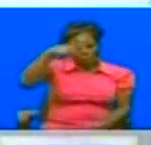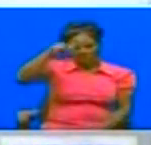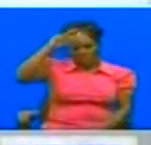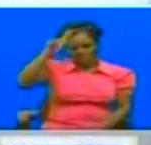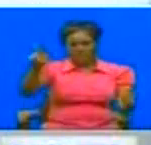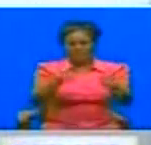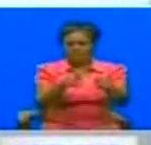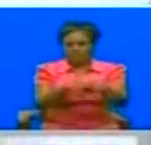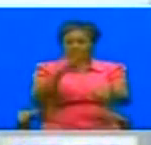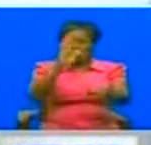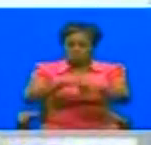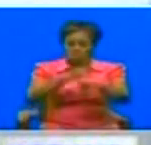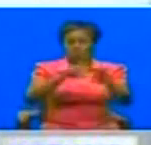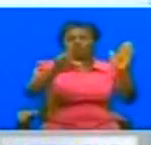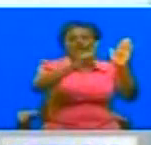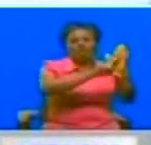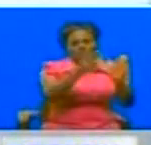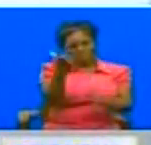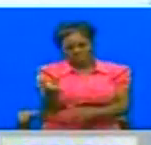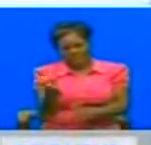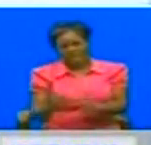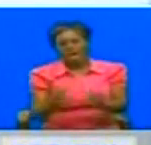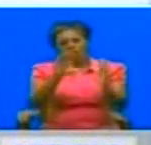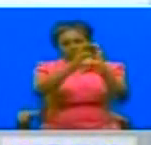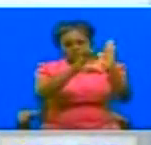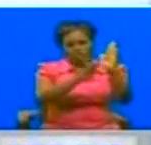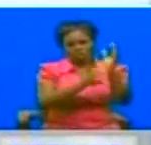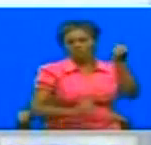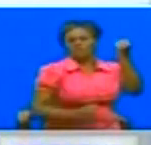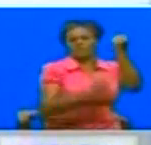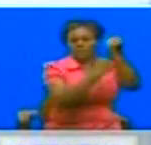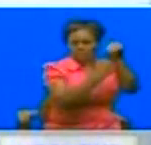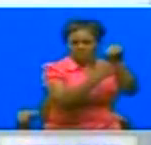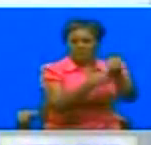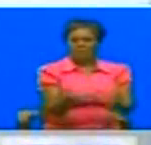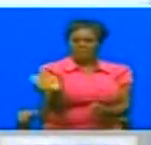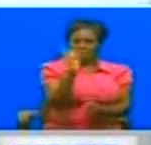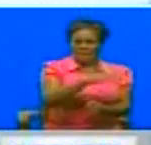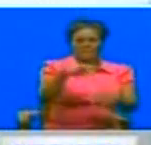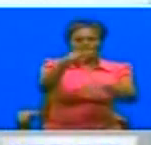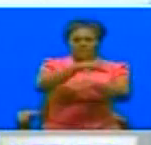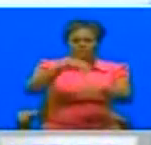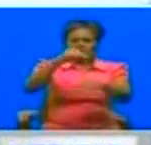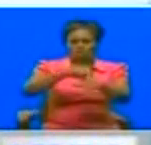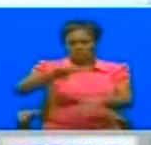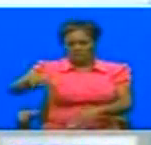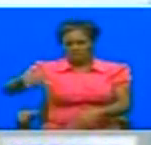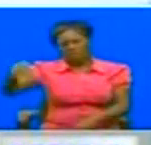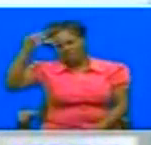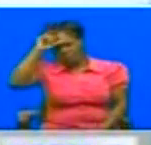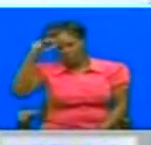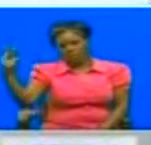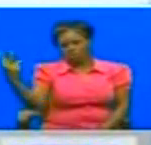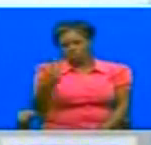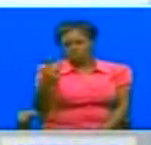we already have good laws in place and backed by the Constitution. So the buck goes back to both the national and the county governments. How